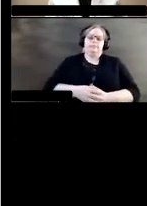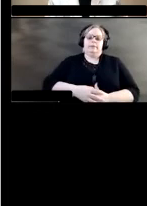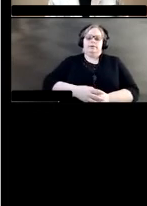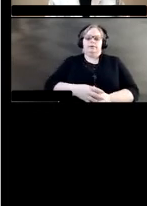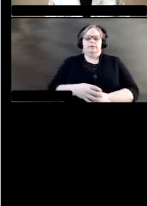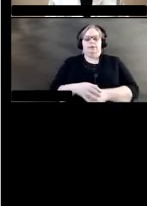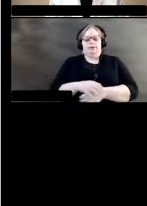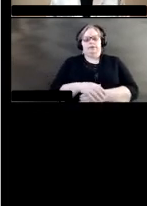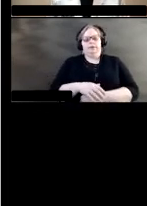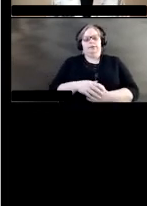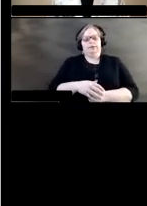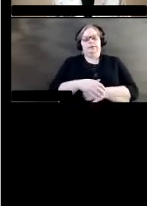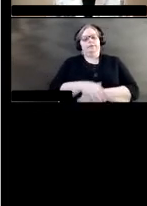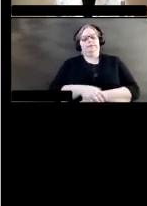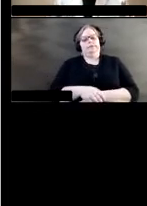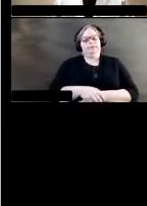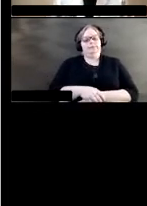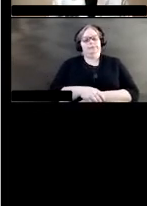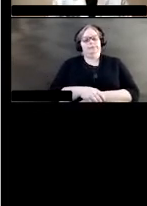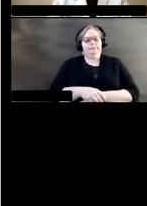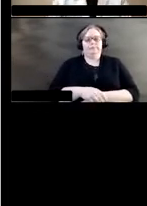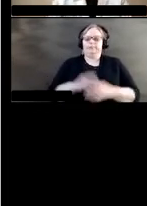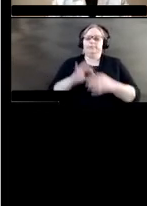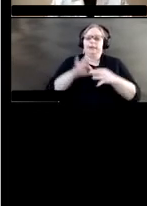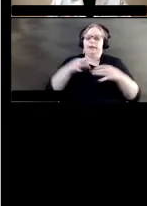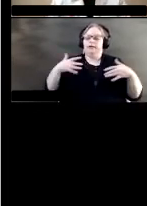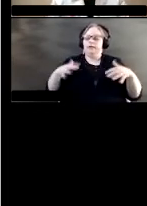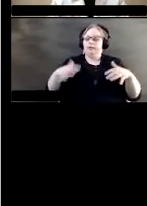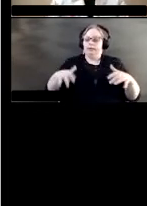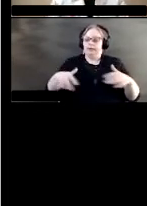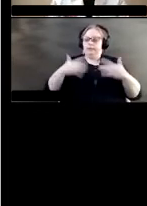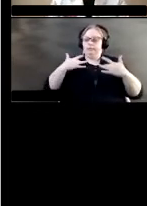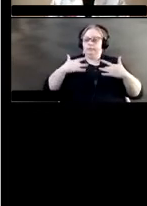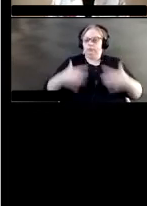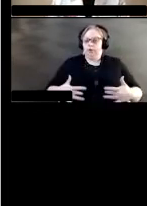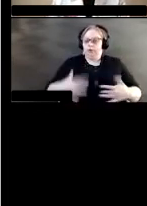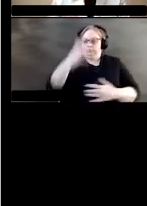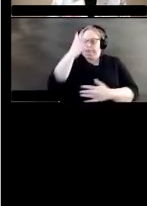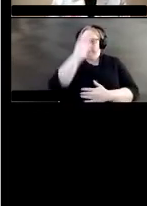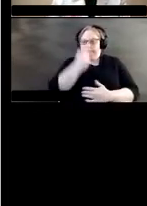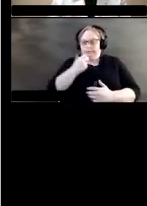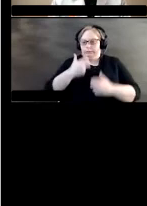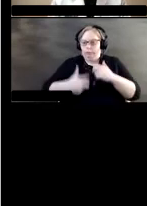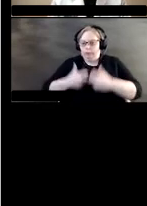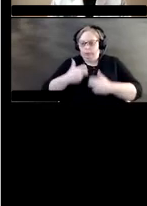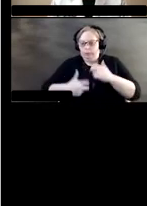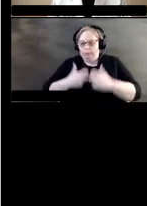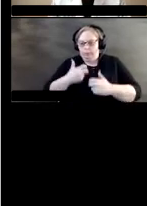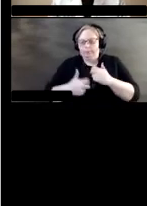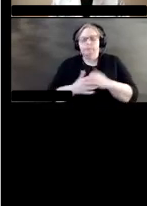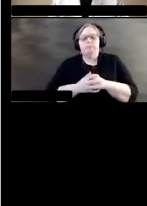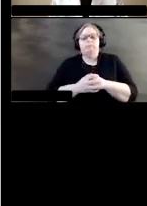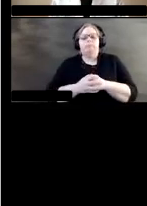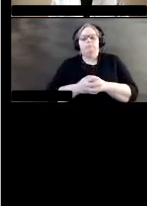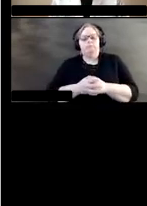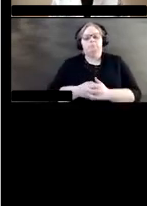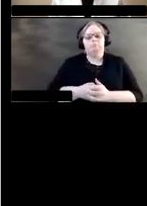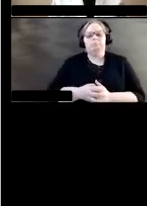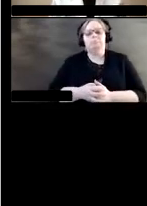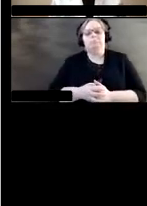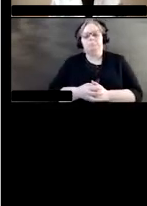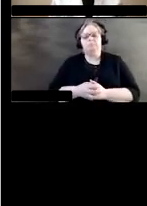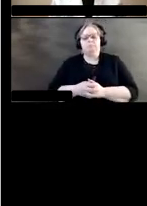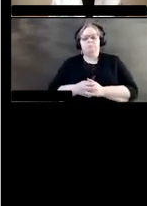As far as the anxiety, depression, and sleep disturbance goes, like I said, there are ways of combating